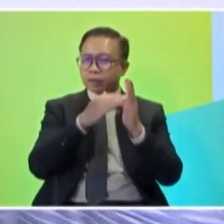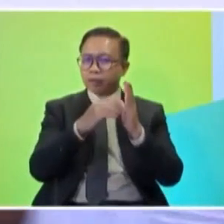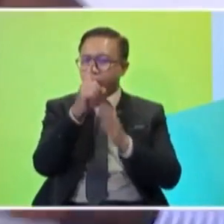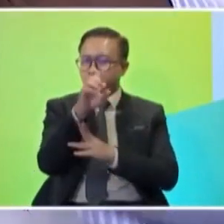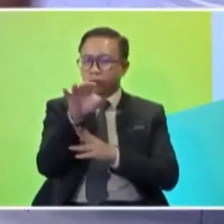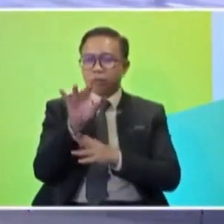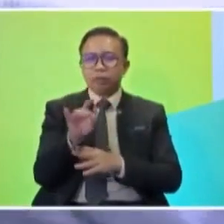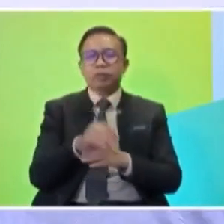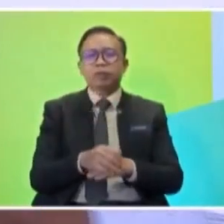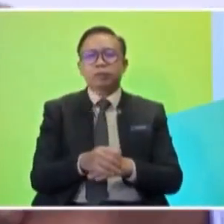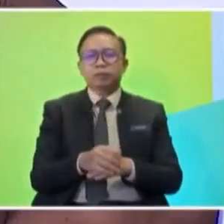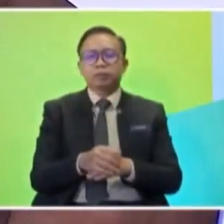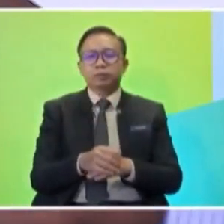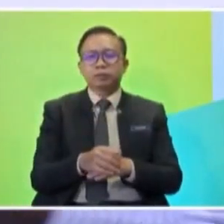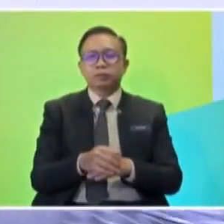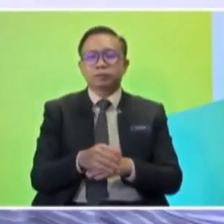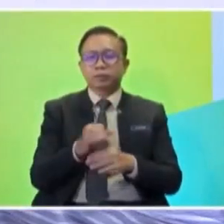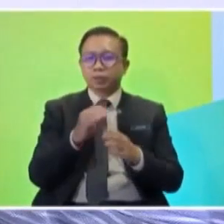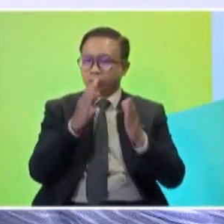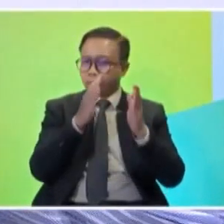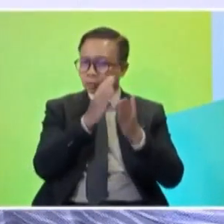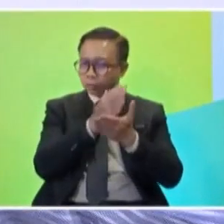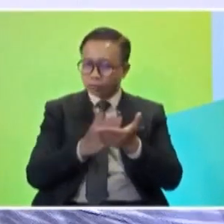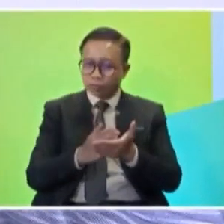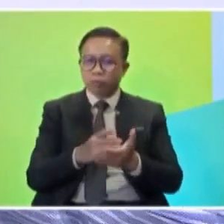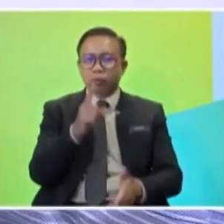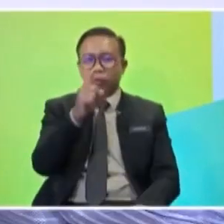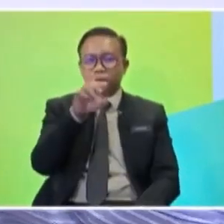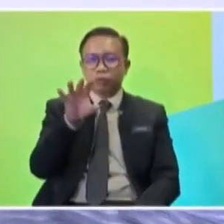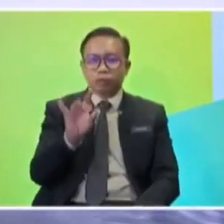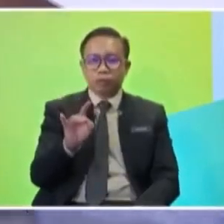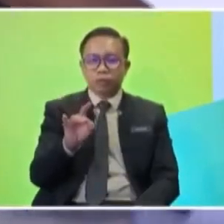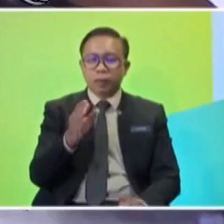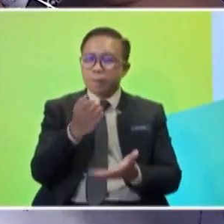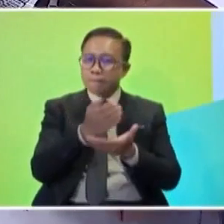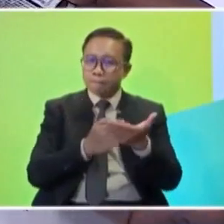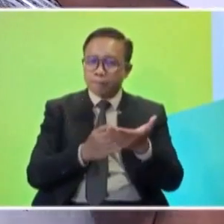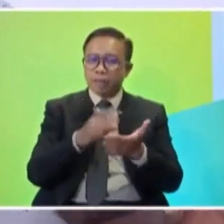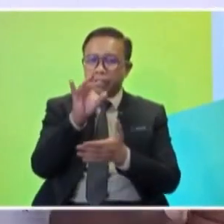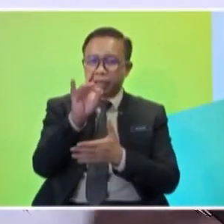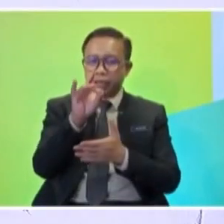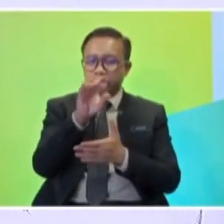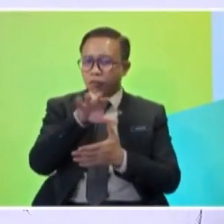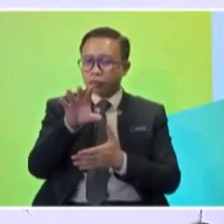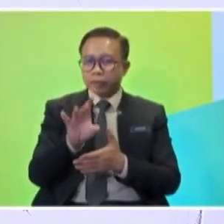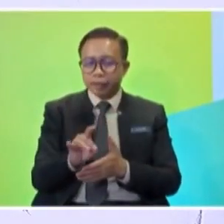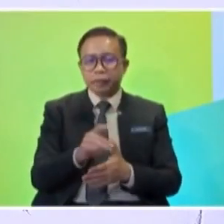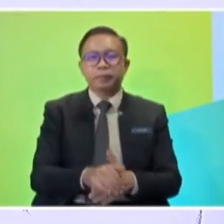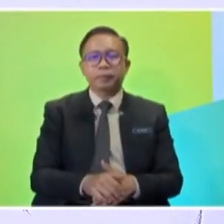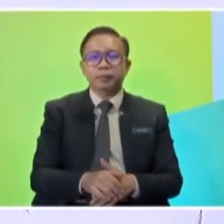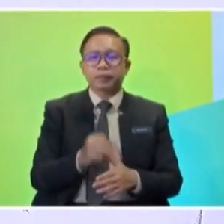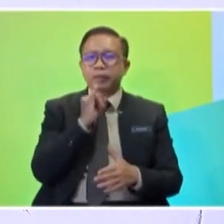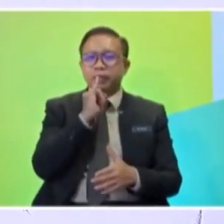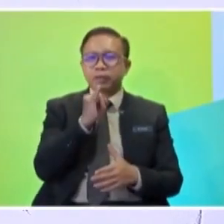1/8. So if the whole thing, I break into 1/8 part, so I will get 8/8, because 8/8